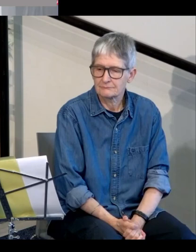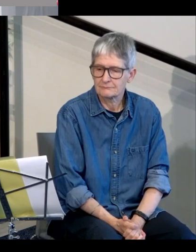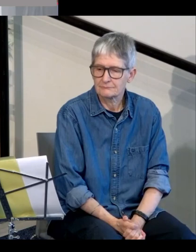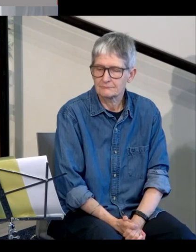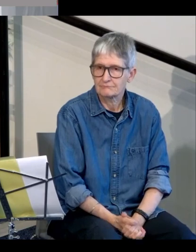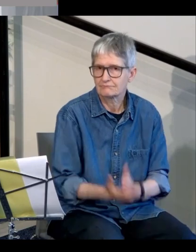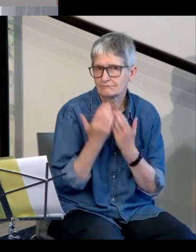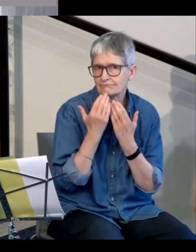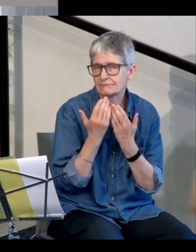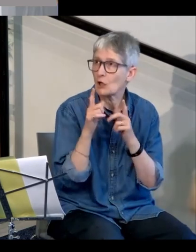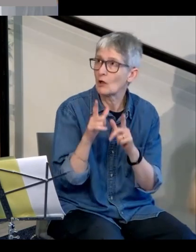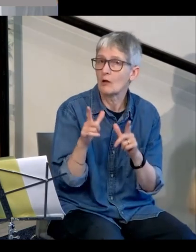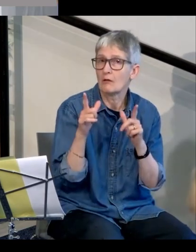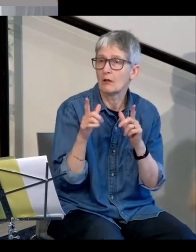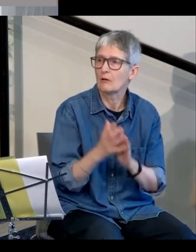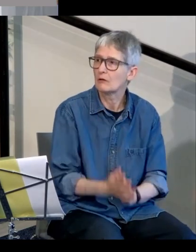Thank you, Lord.